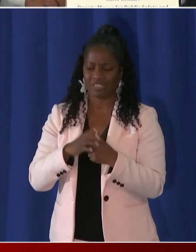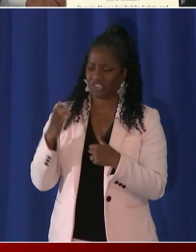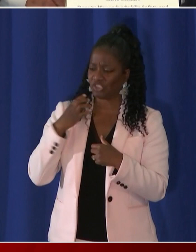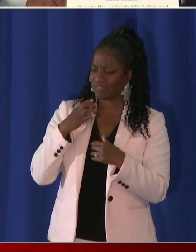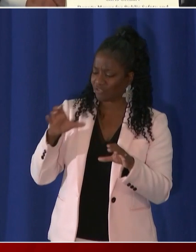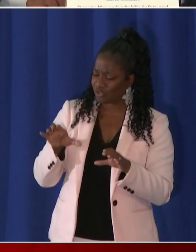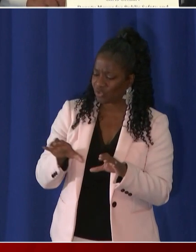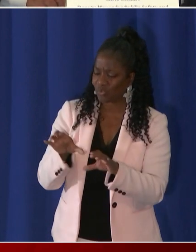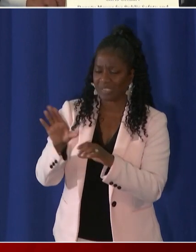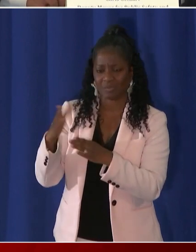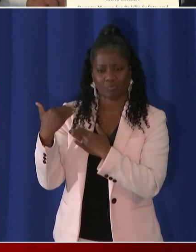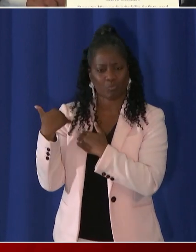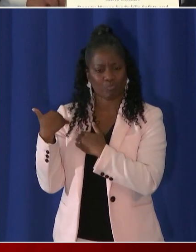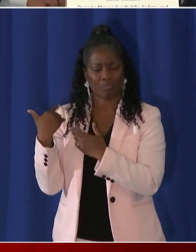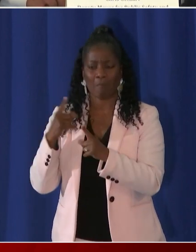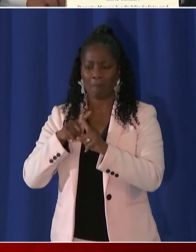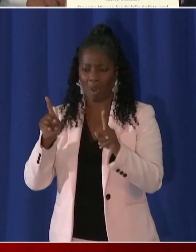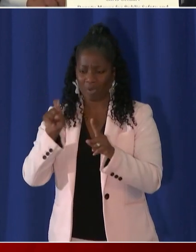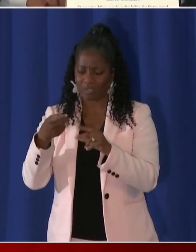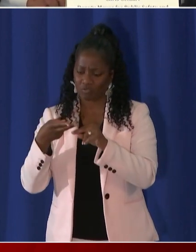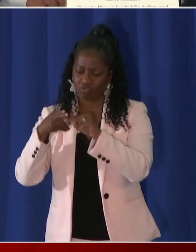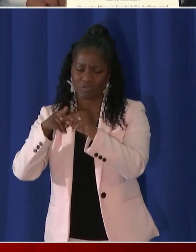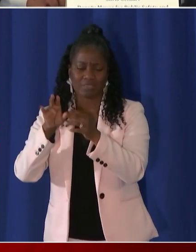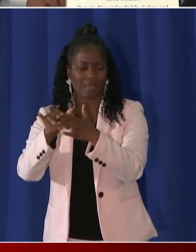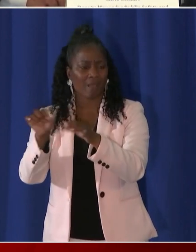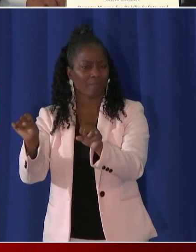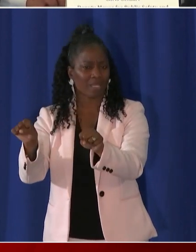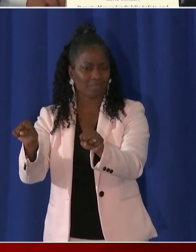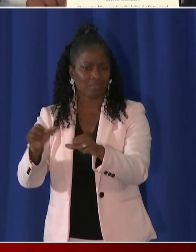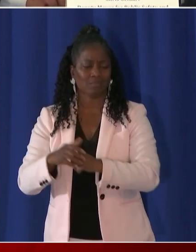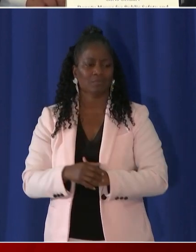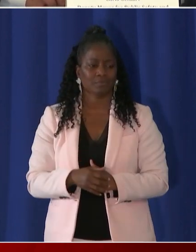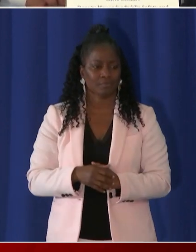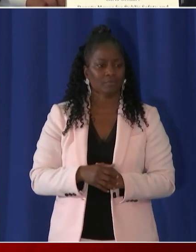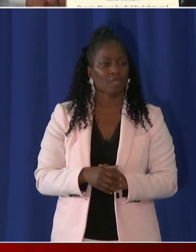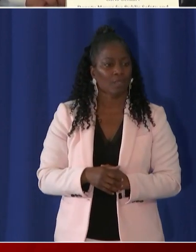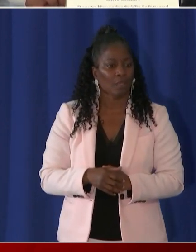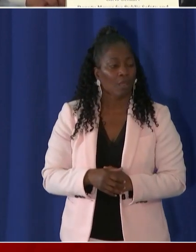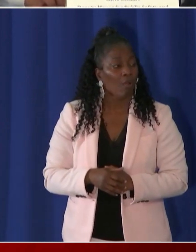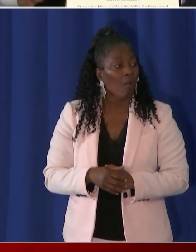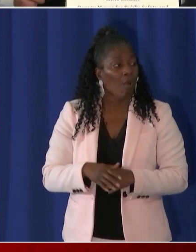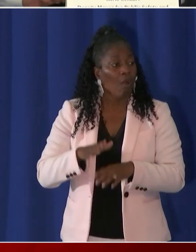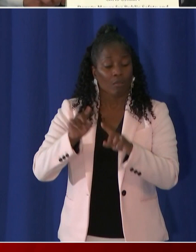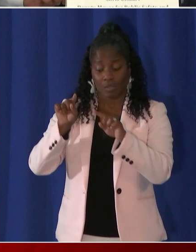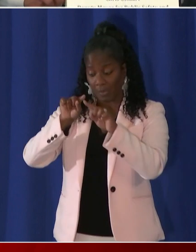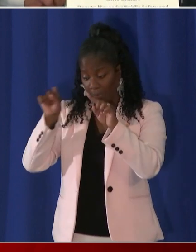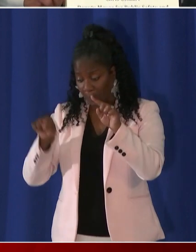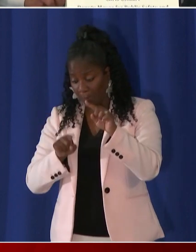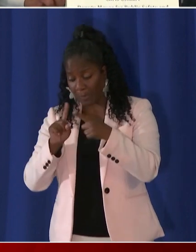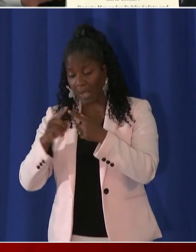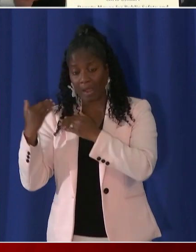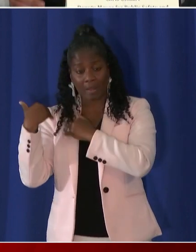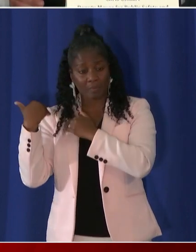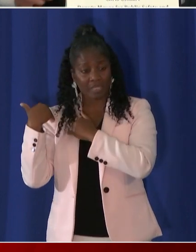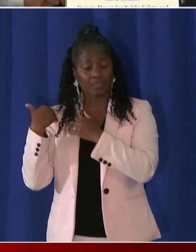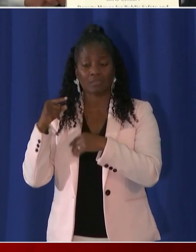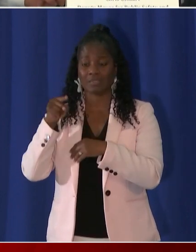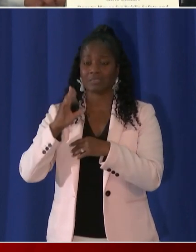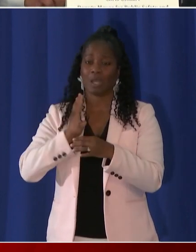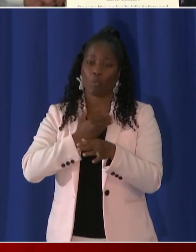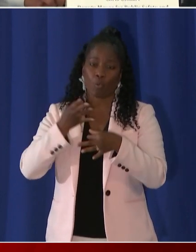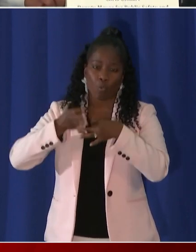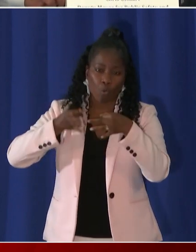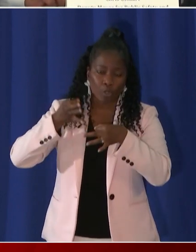doing everything that he can for that, but we need to increase that capacity. On our accountability side, the chief mentioned this, the accountability side. This is our